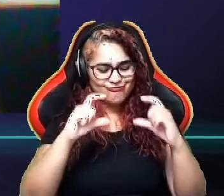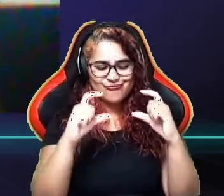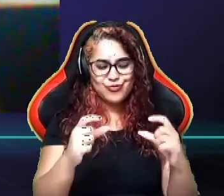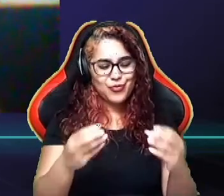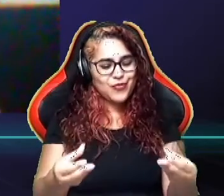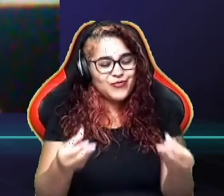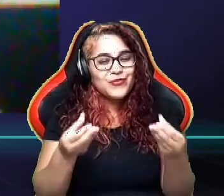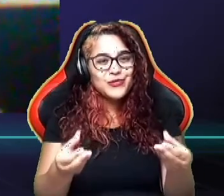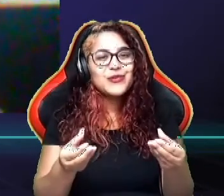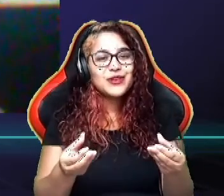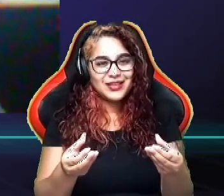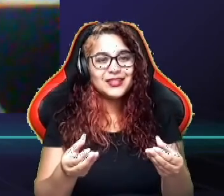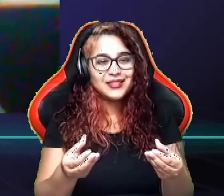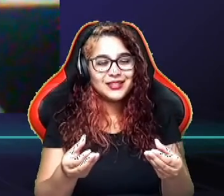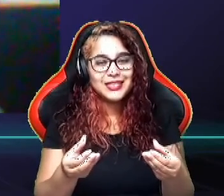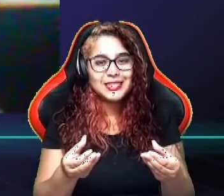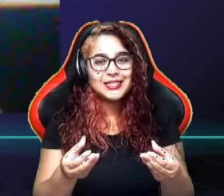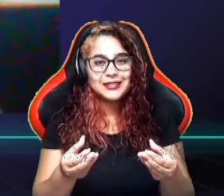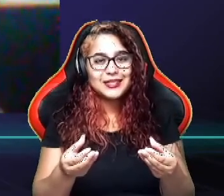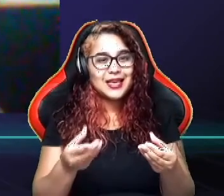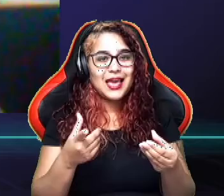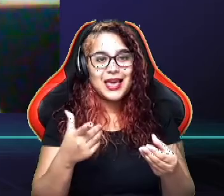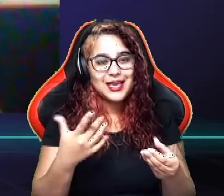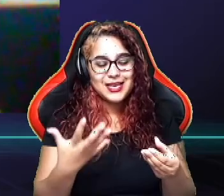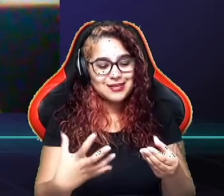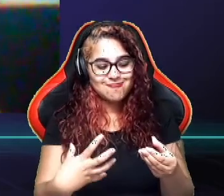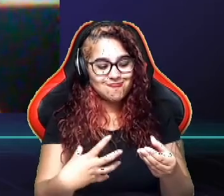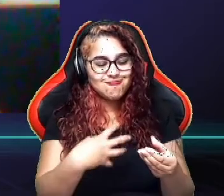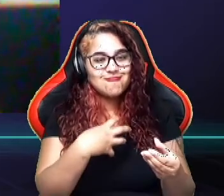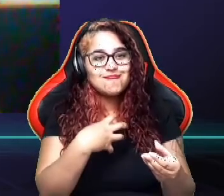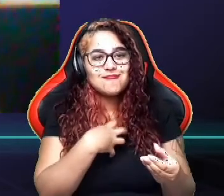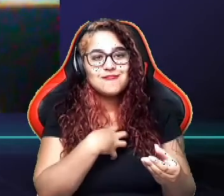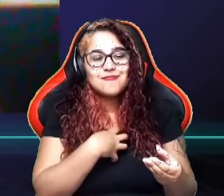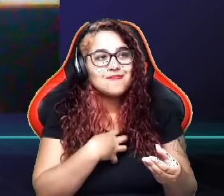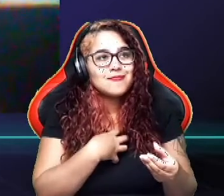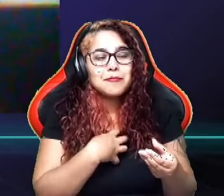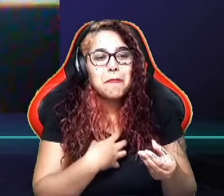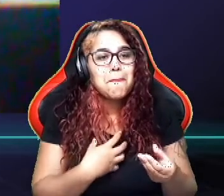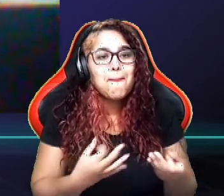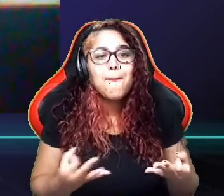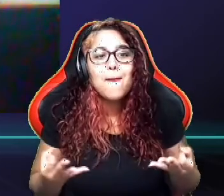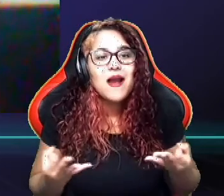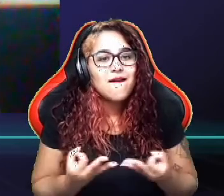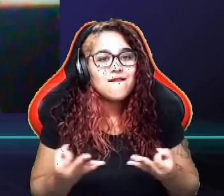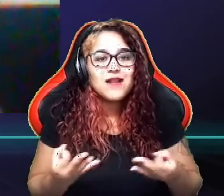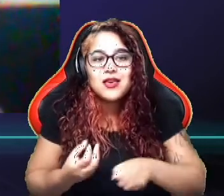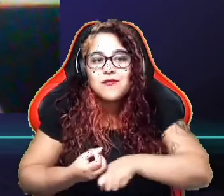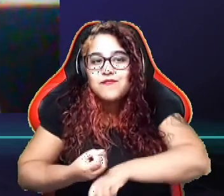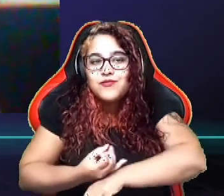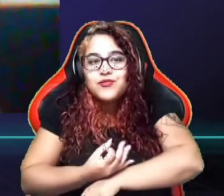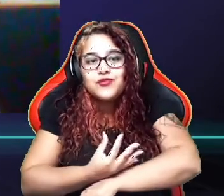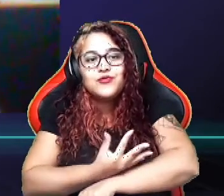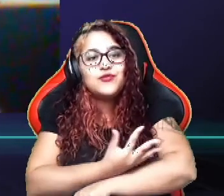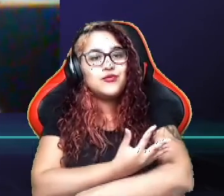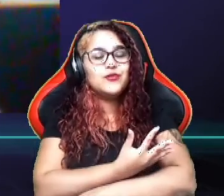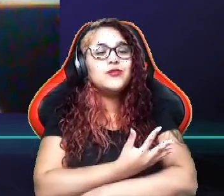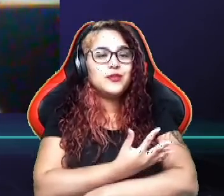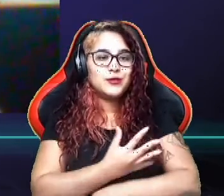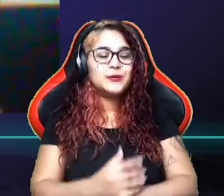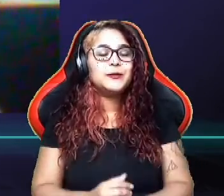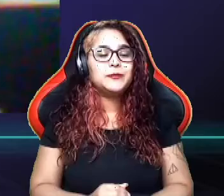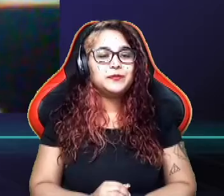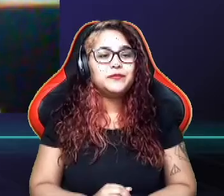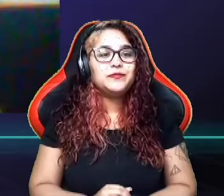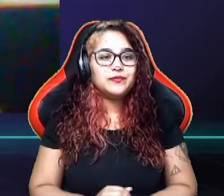So as Renato Giovanni is a great developer, and it's fantastic that we